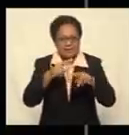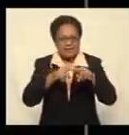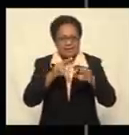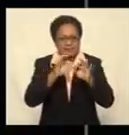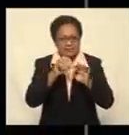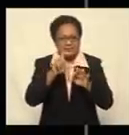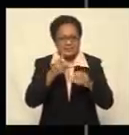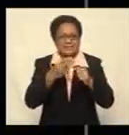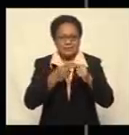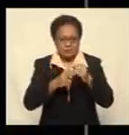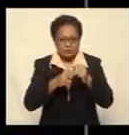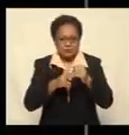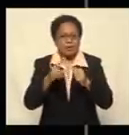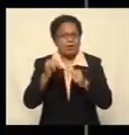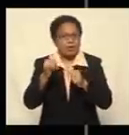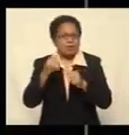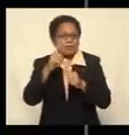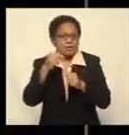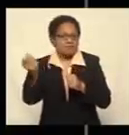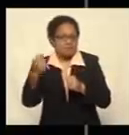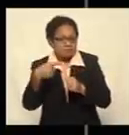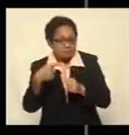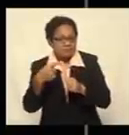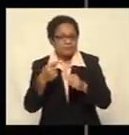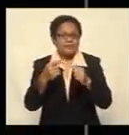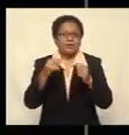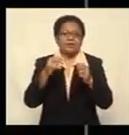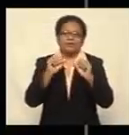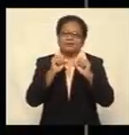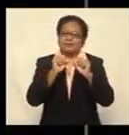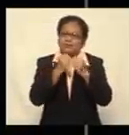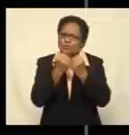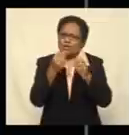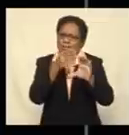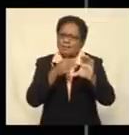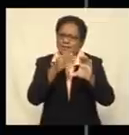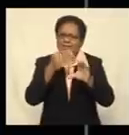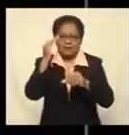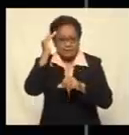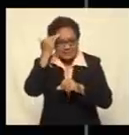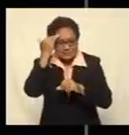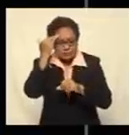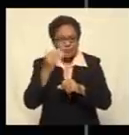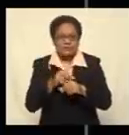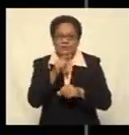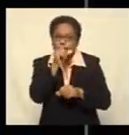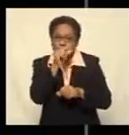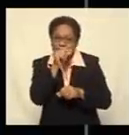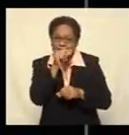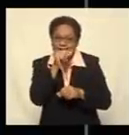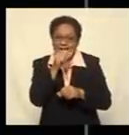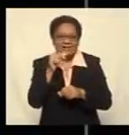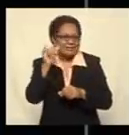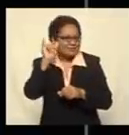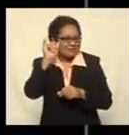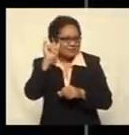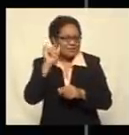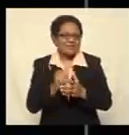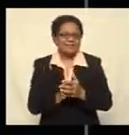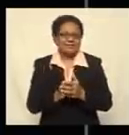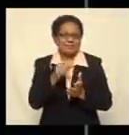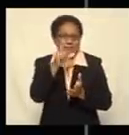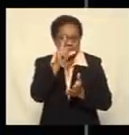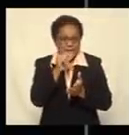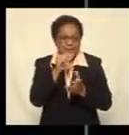fbcnews@fbc.com.fj or share it with us via our social media accounts, including Facebook, Twitter and Instagram. You can also download our